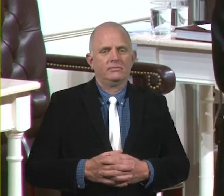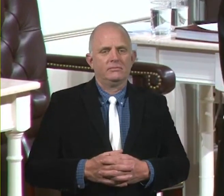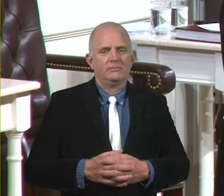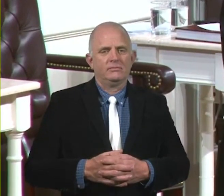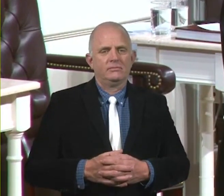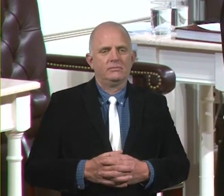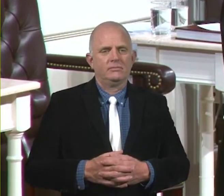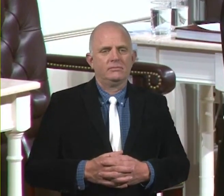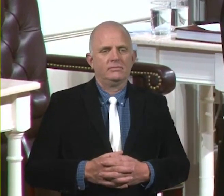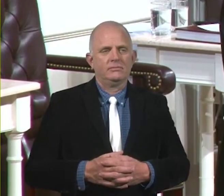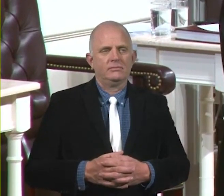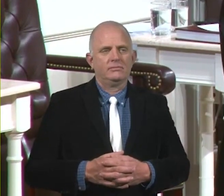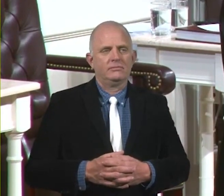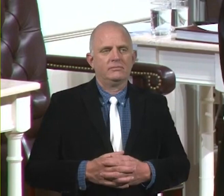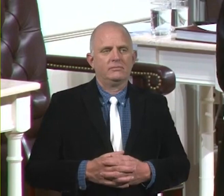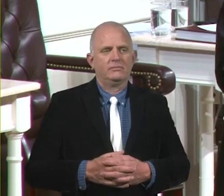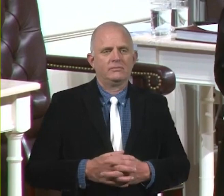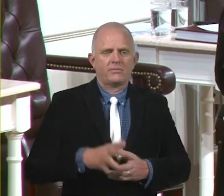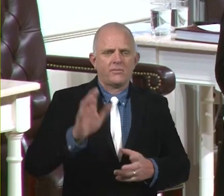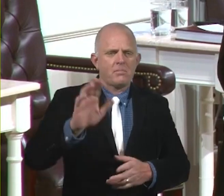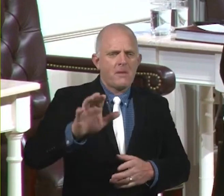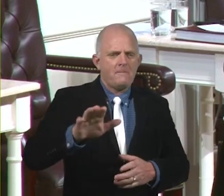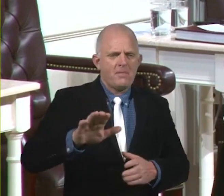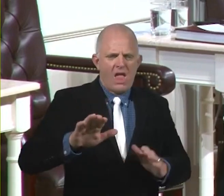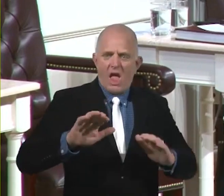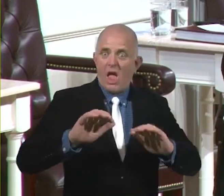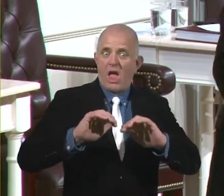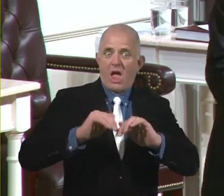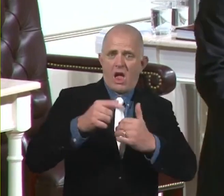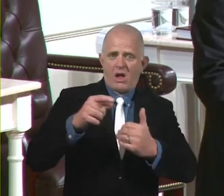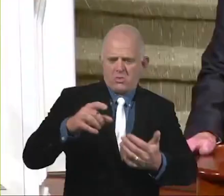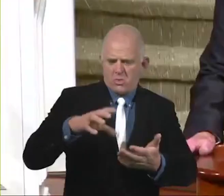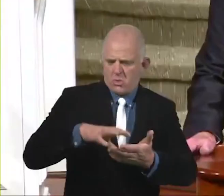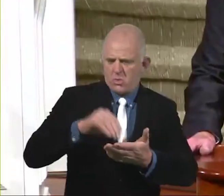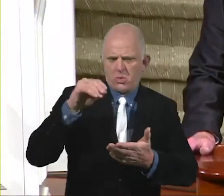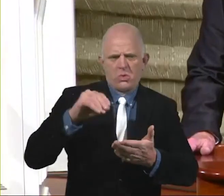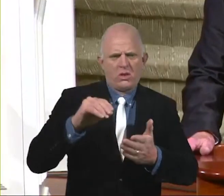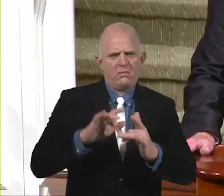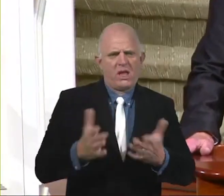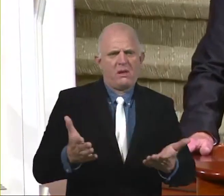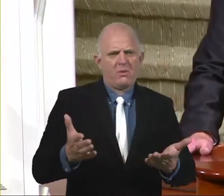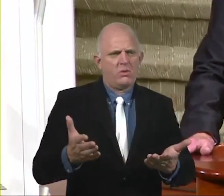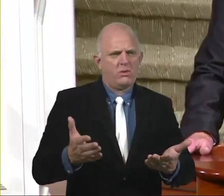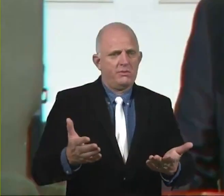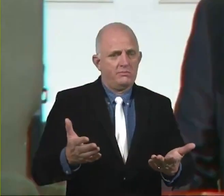You say, Brother Williams, how'd you learn the Bible? Well, there's a teacher